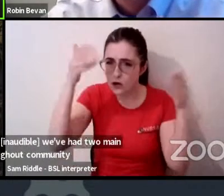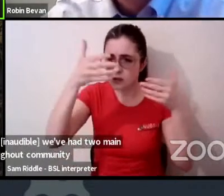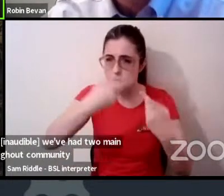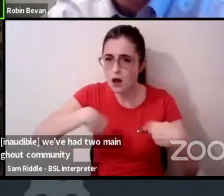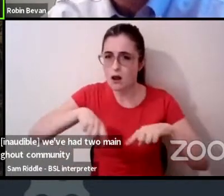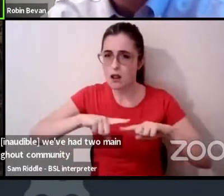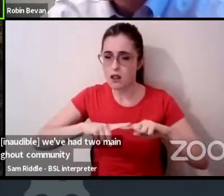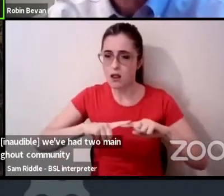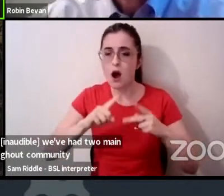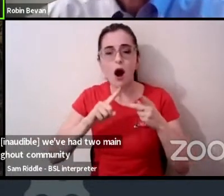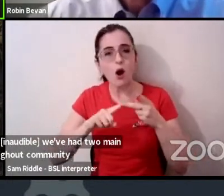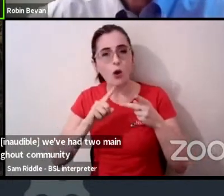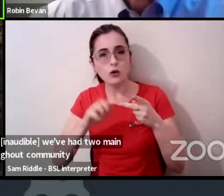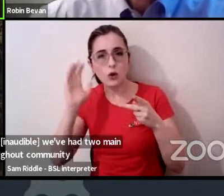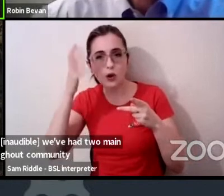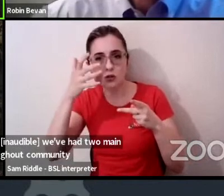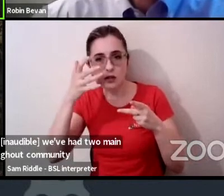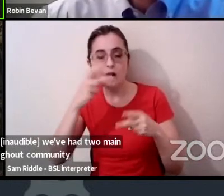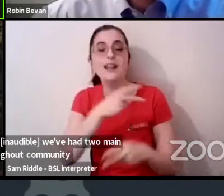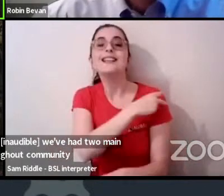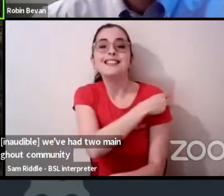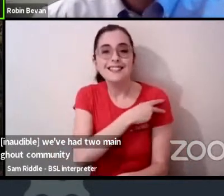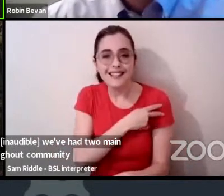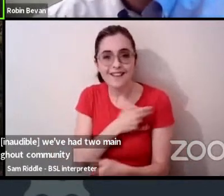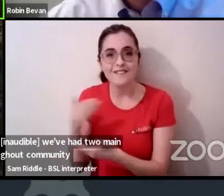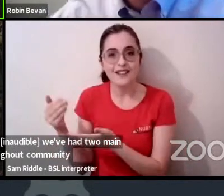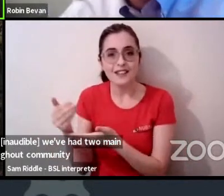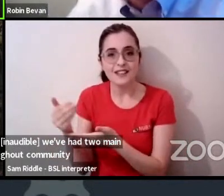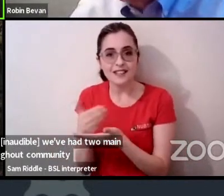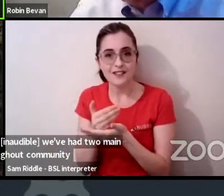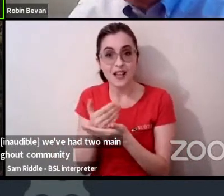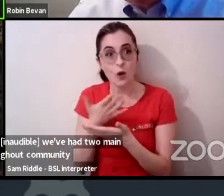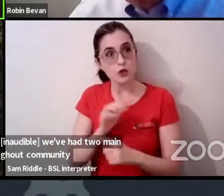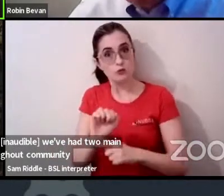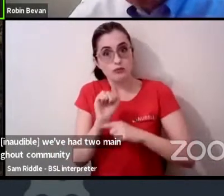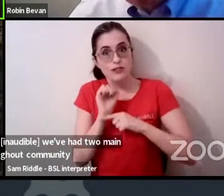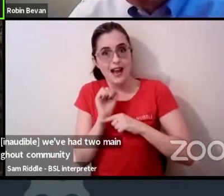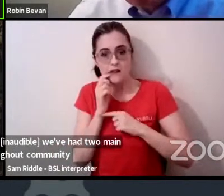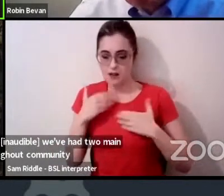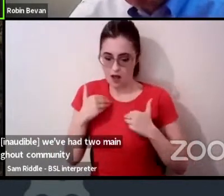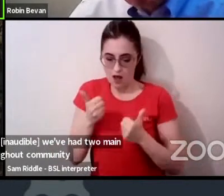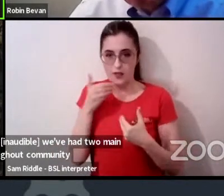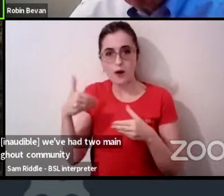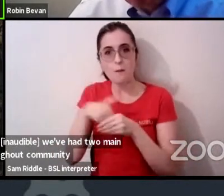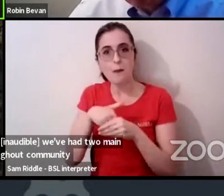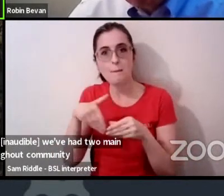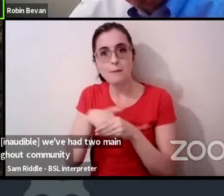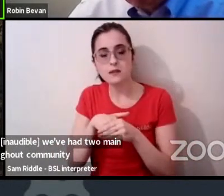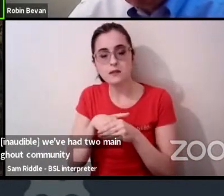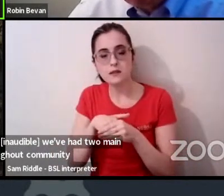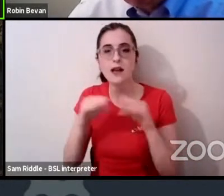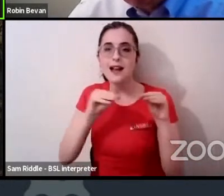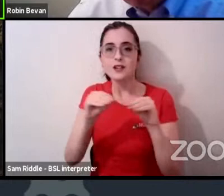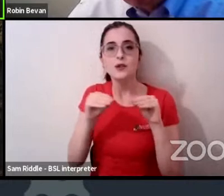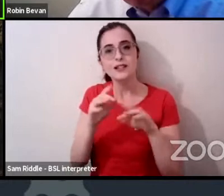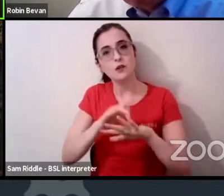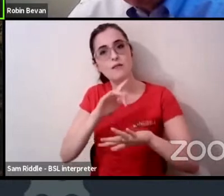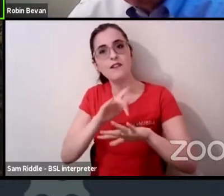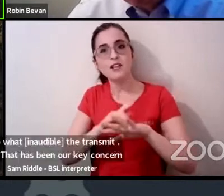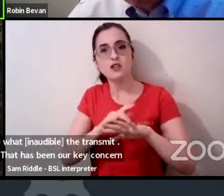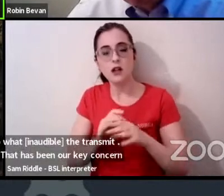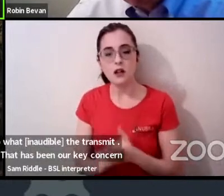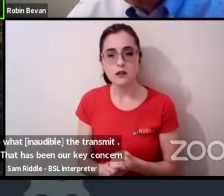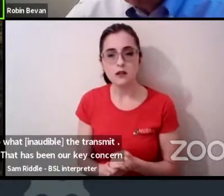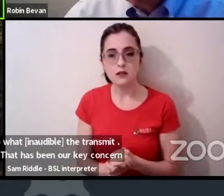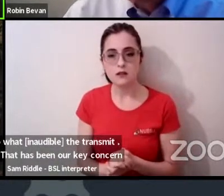had another key concern, and that is about staff safety, protecting the health of our members and education professionals generally.